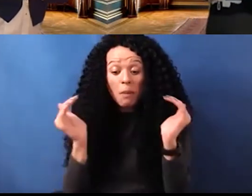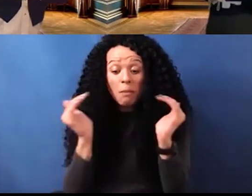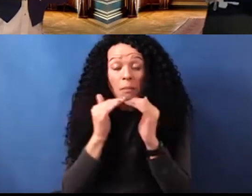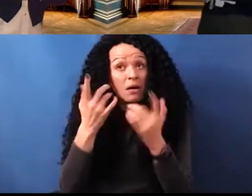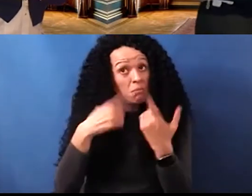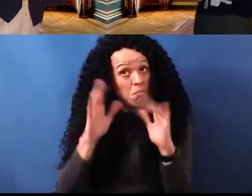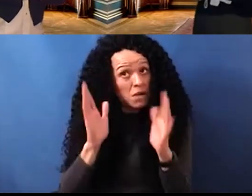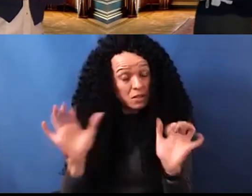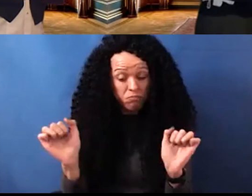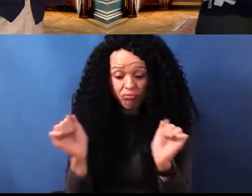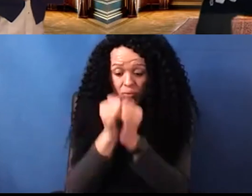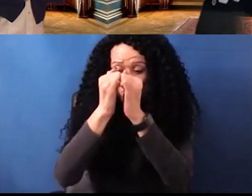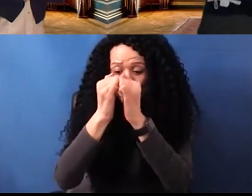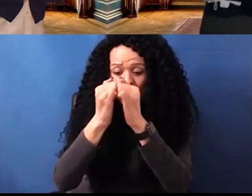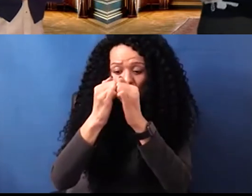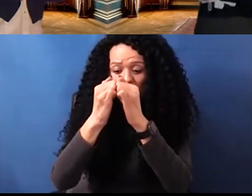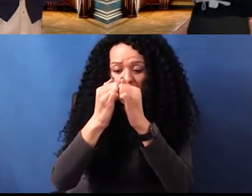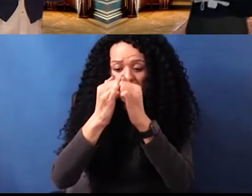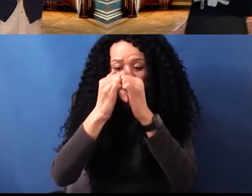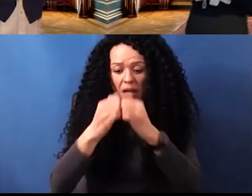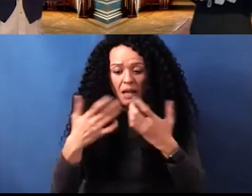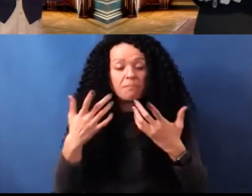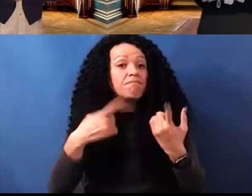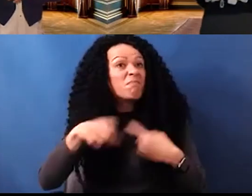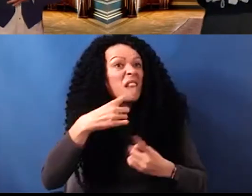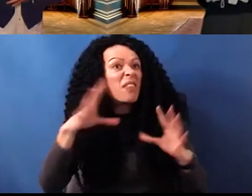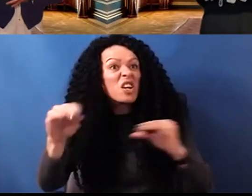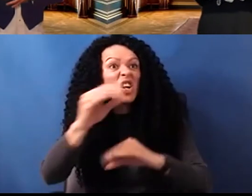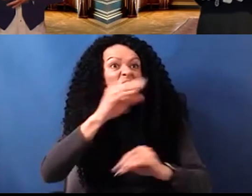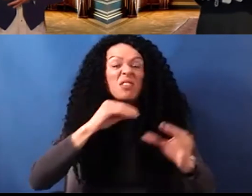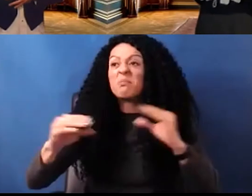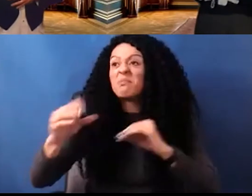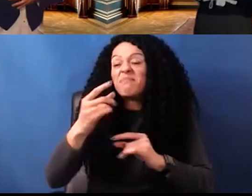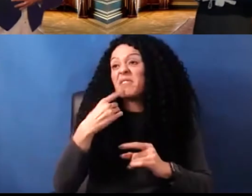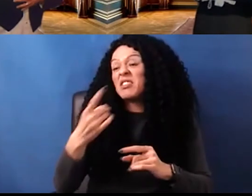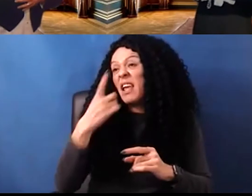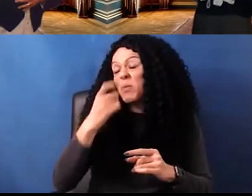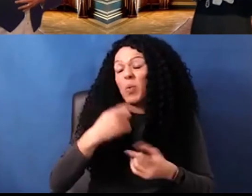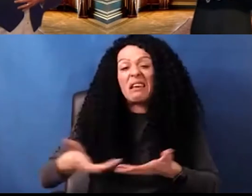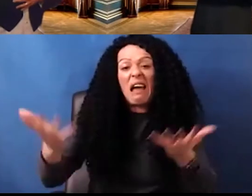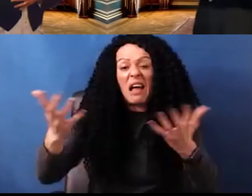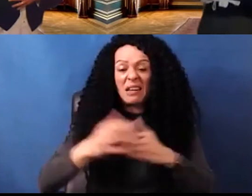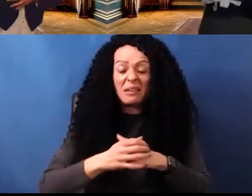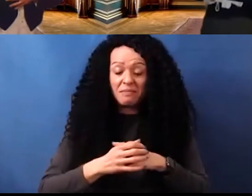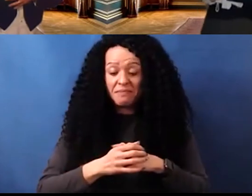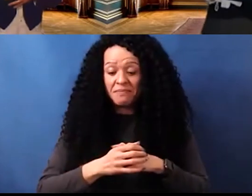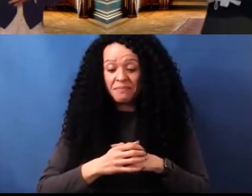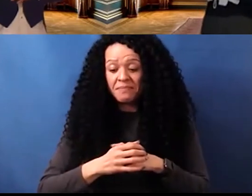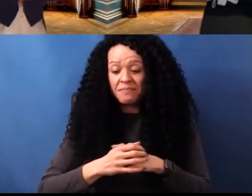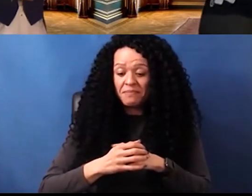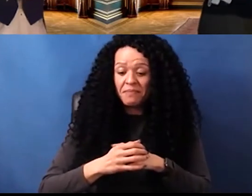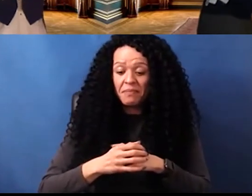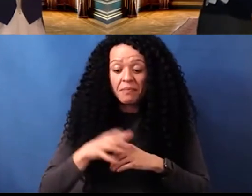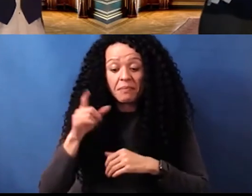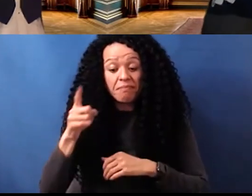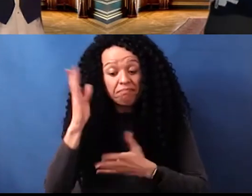we all must approve. Let the gossips say all that they can,